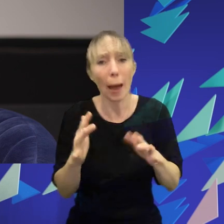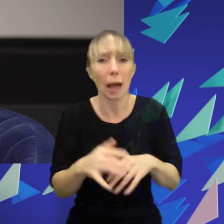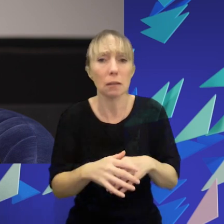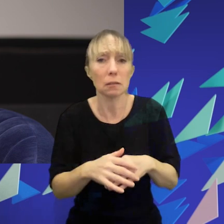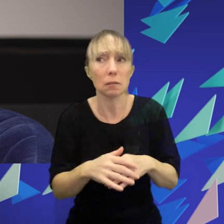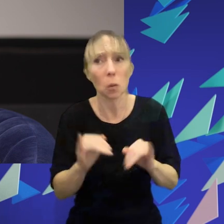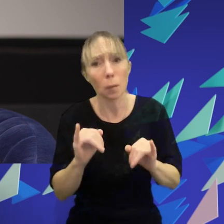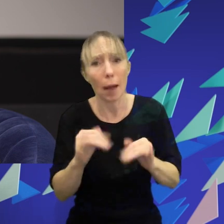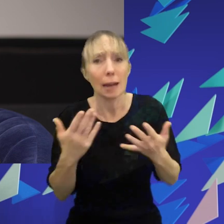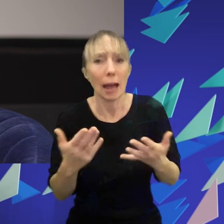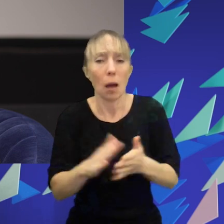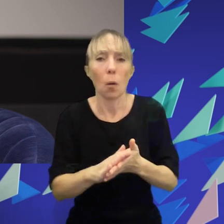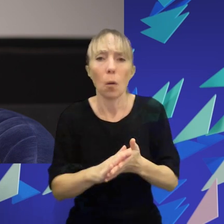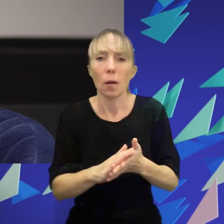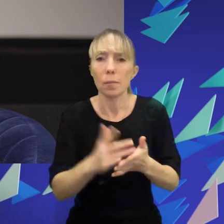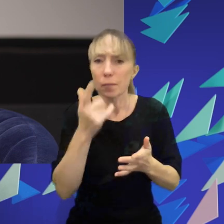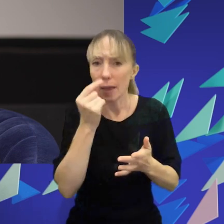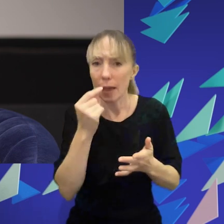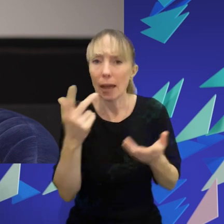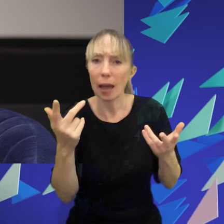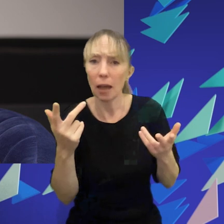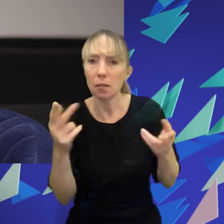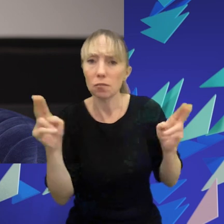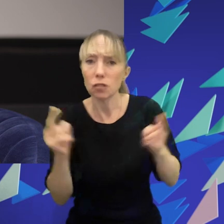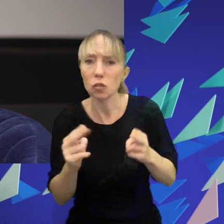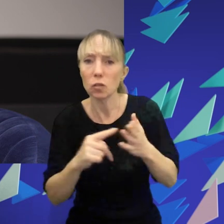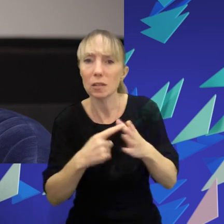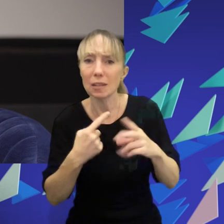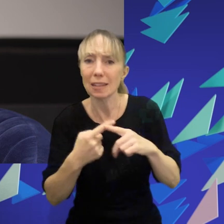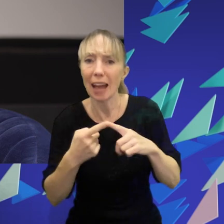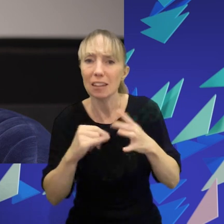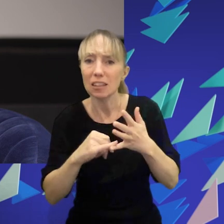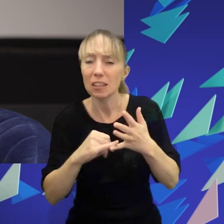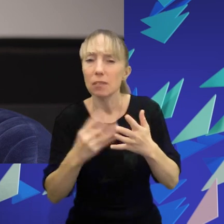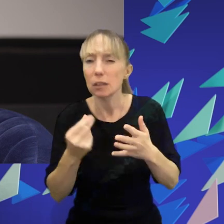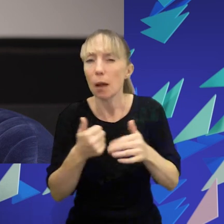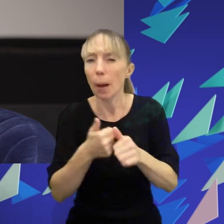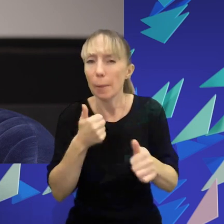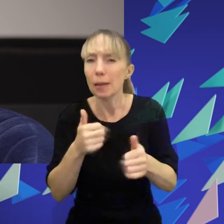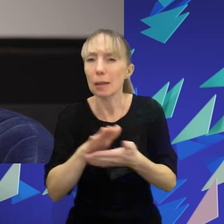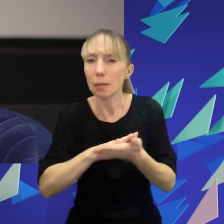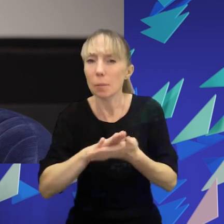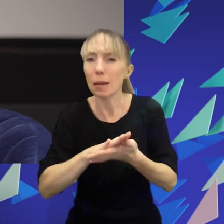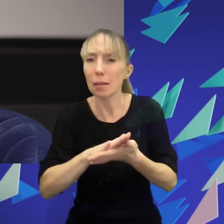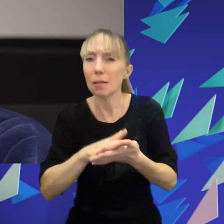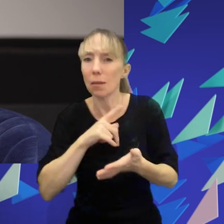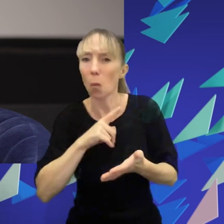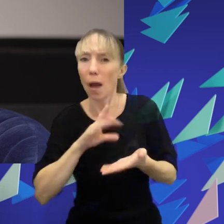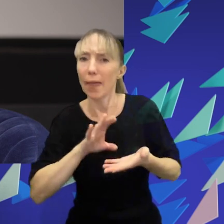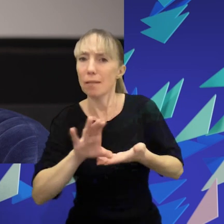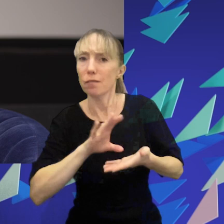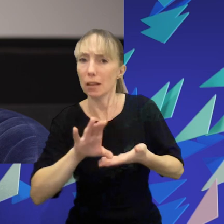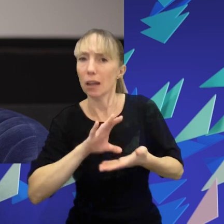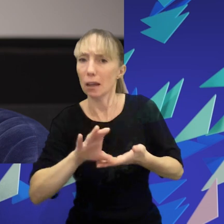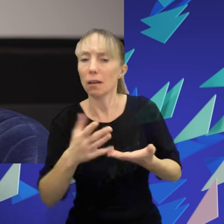these incentives that they can reduce taxes on companies. So in a way, they put money and then, you know, so in a